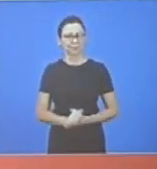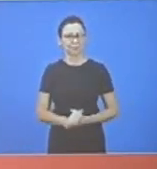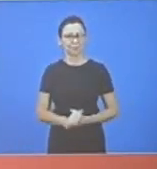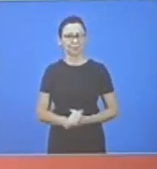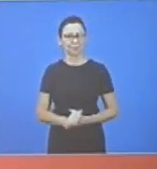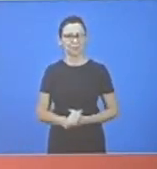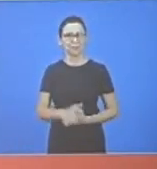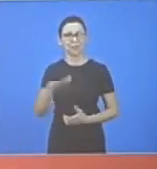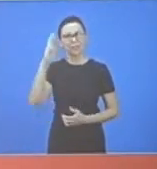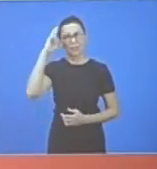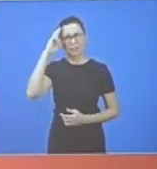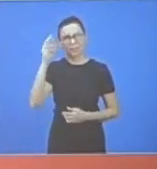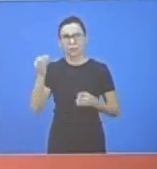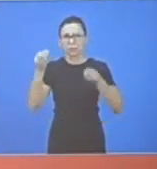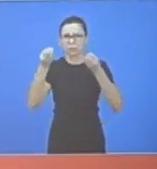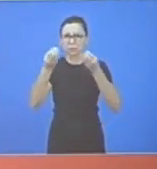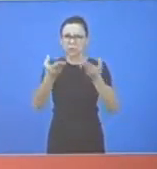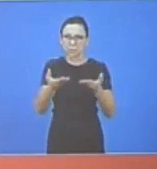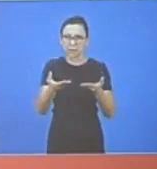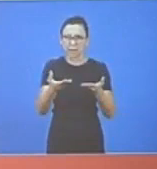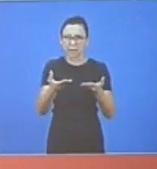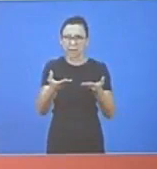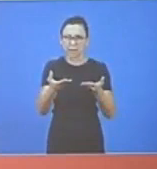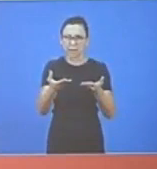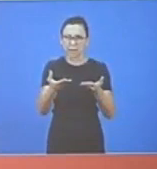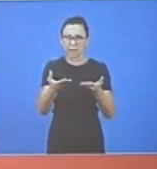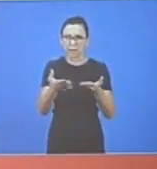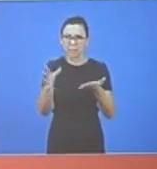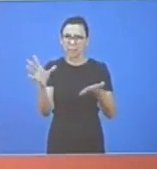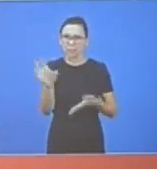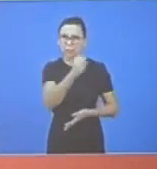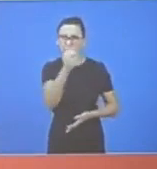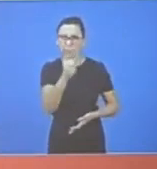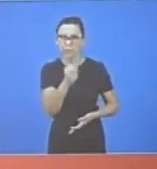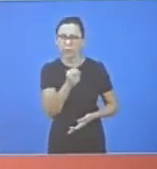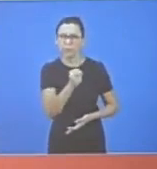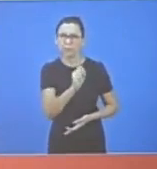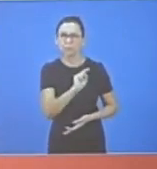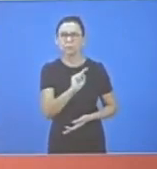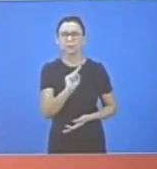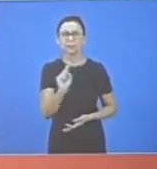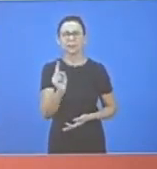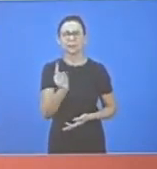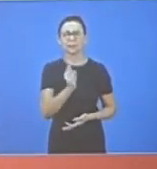God does not take away what He has given.